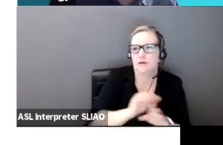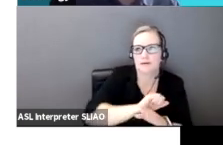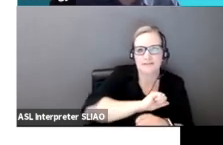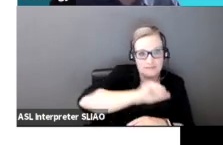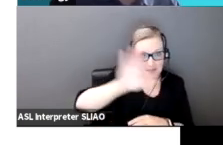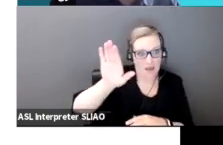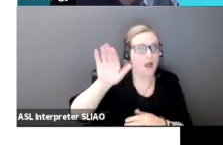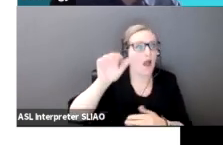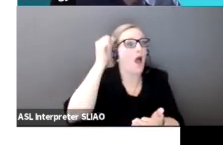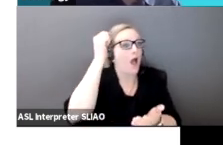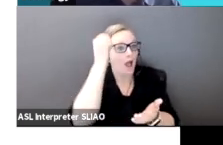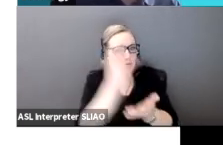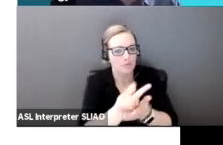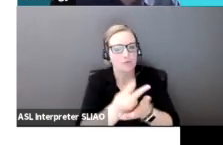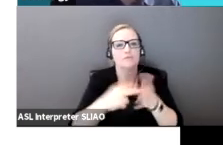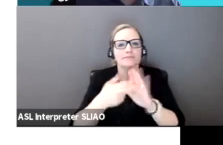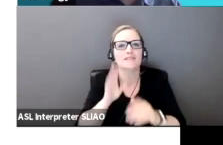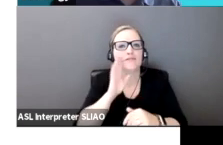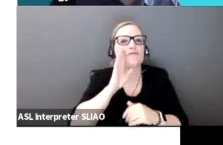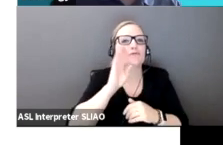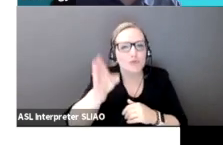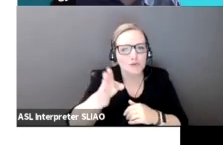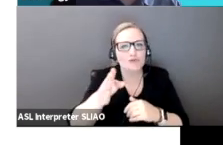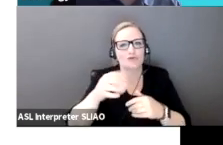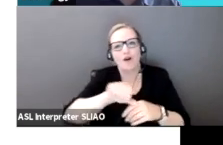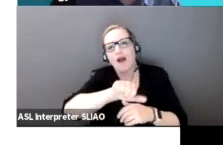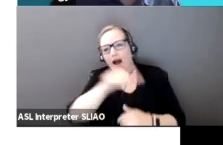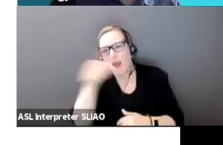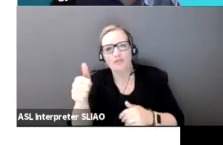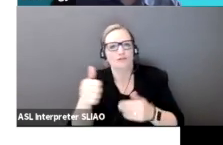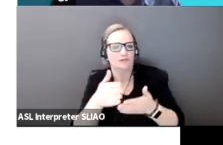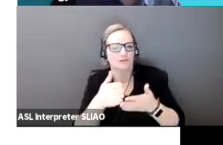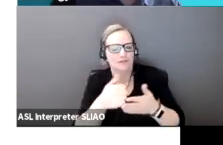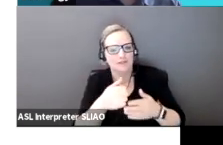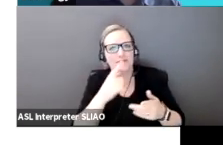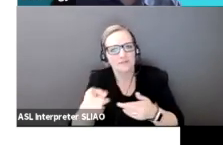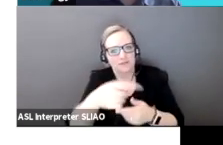your work and knowledge by having these patents public.